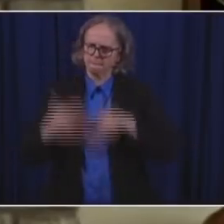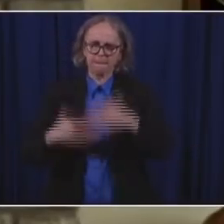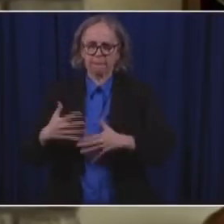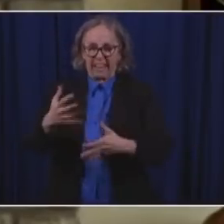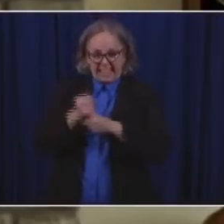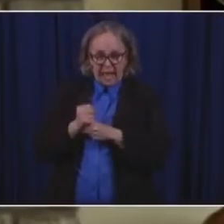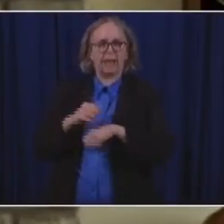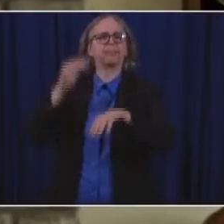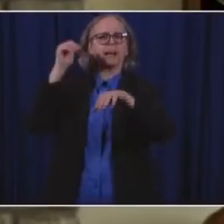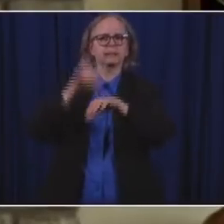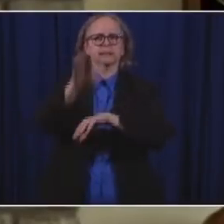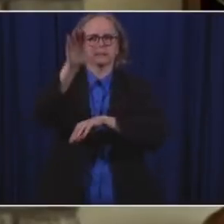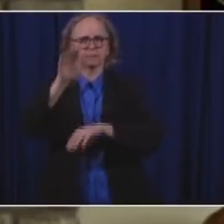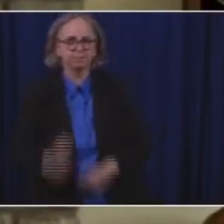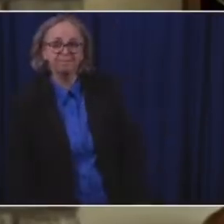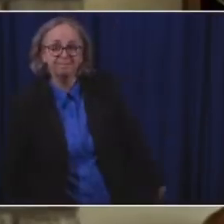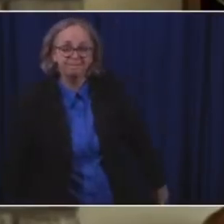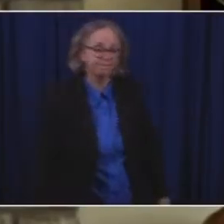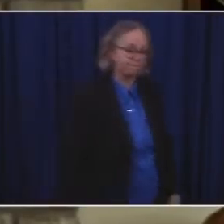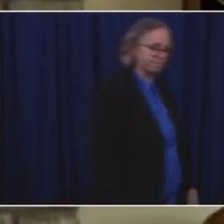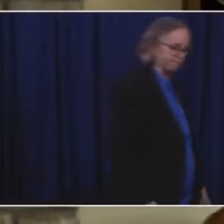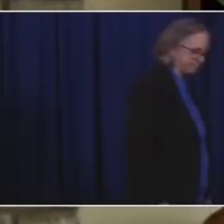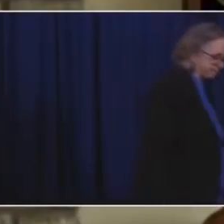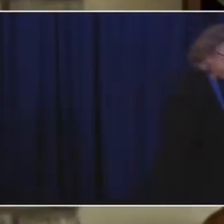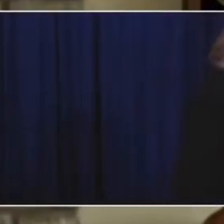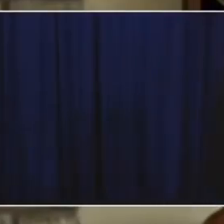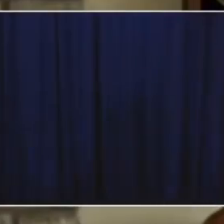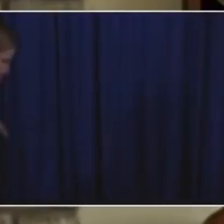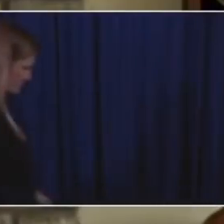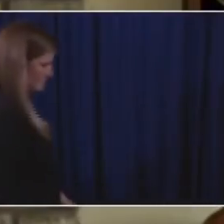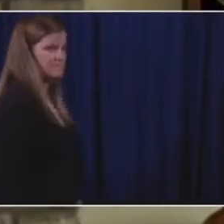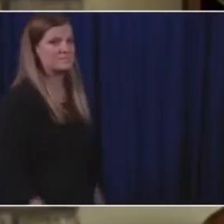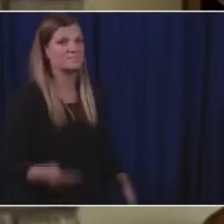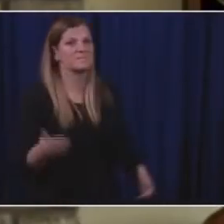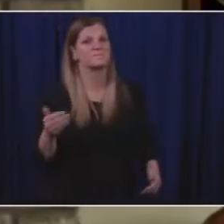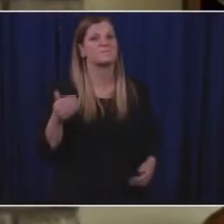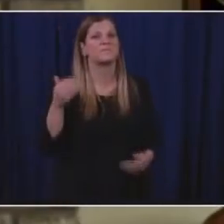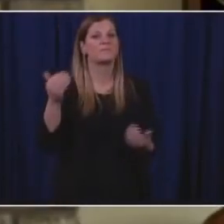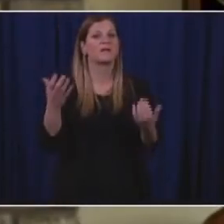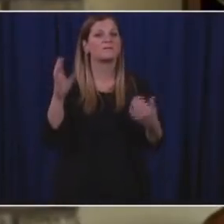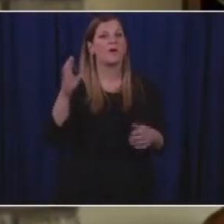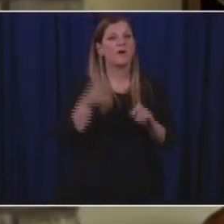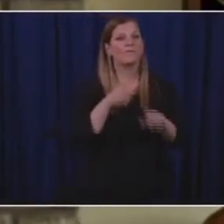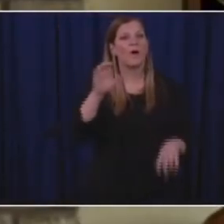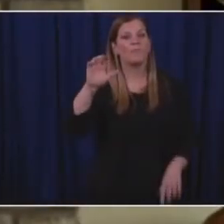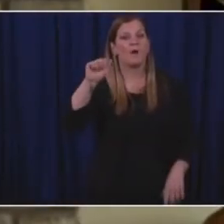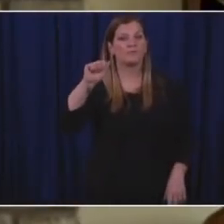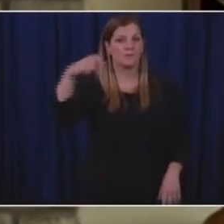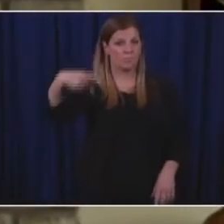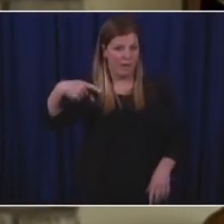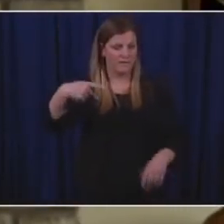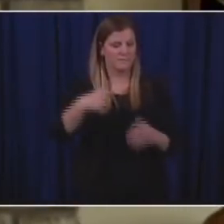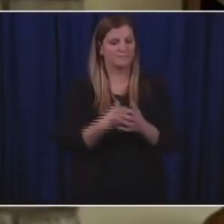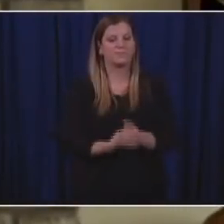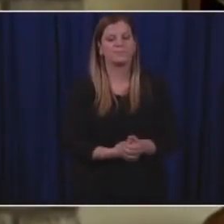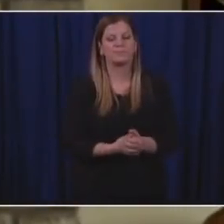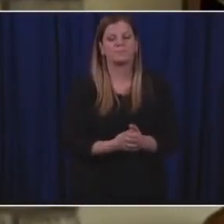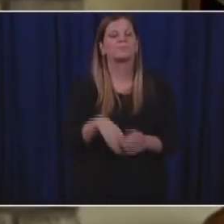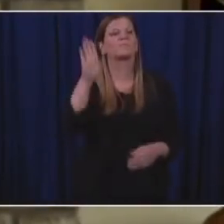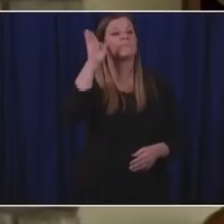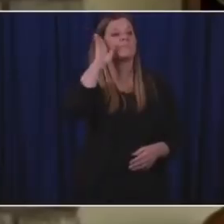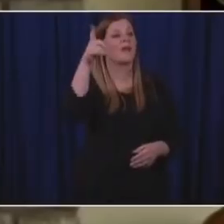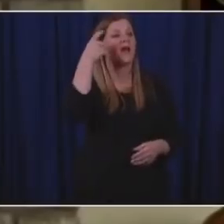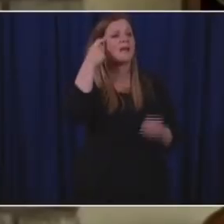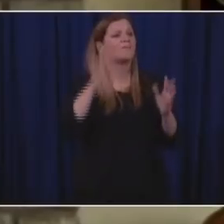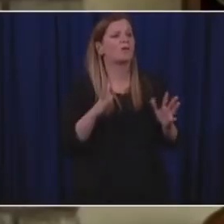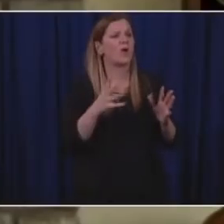Next question is from Farnoosh Amiri at the Associated Press. Hi, Governor. I have